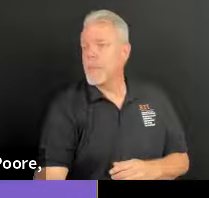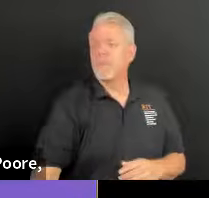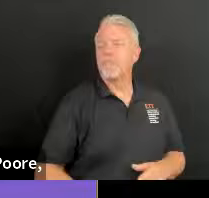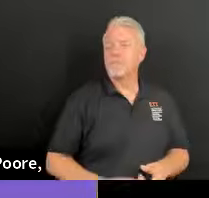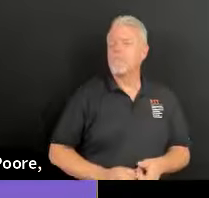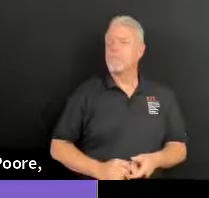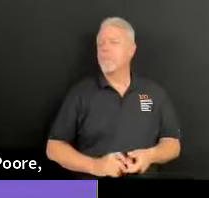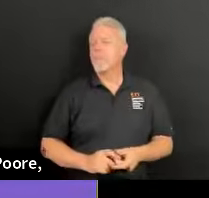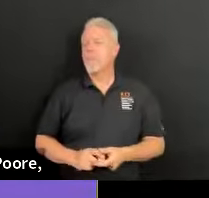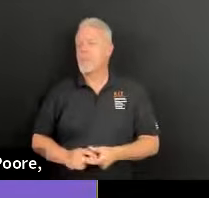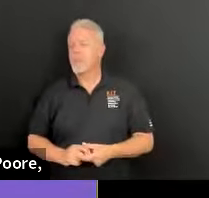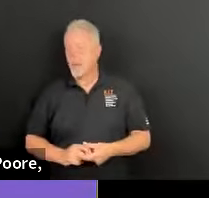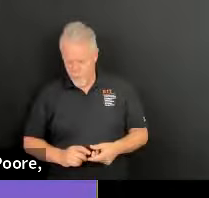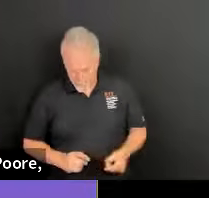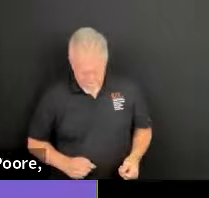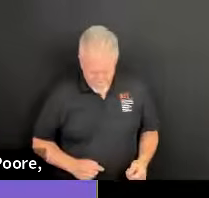Okay.